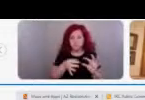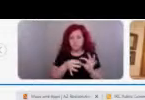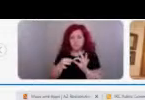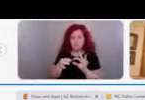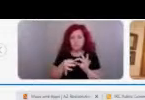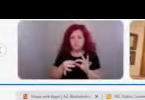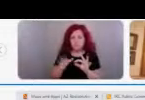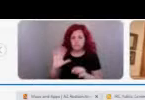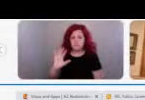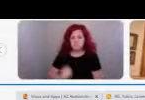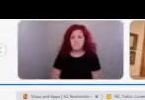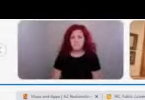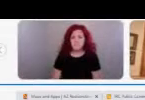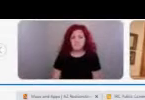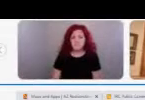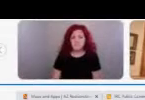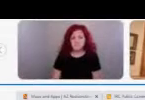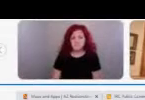past